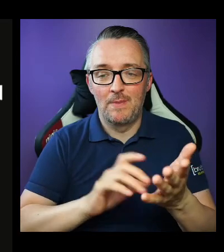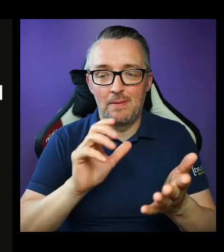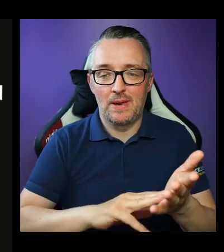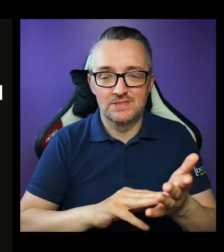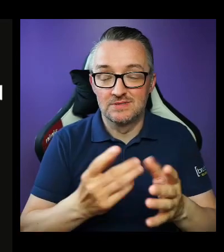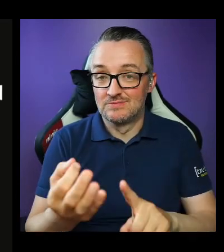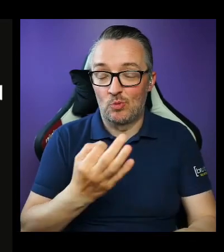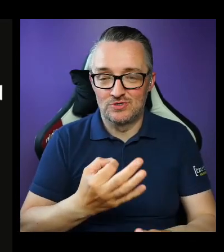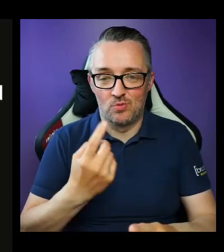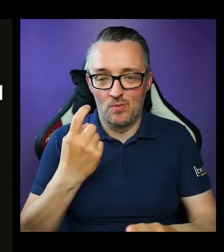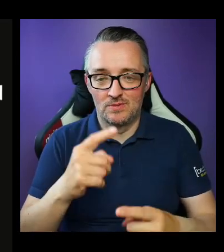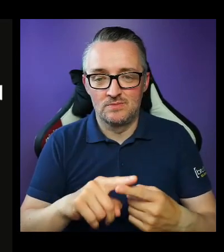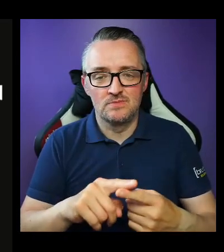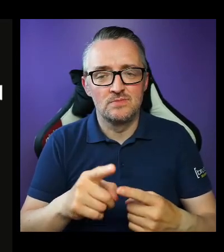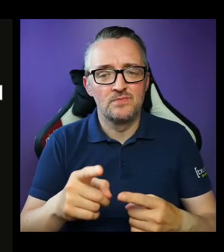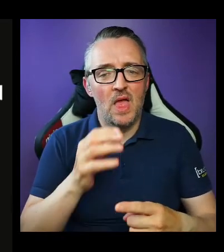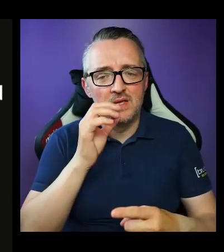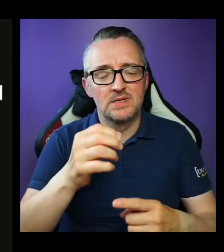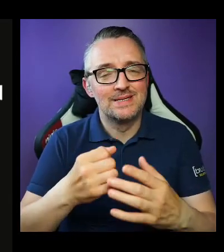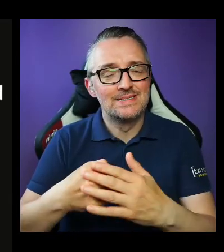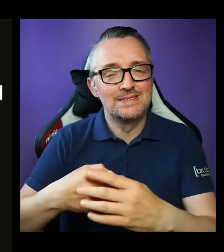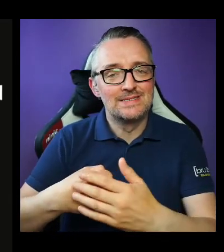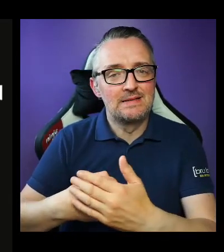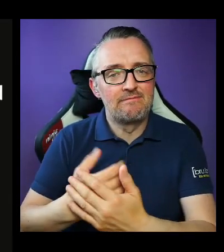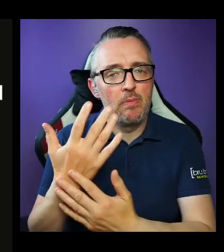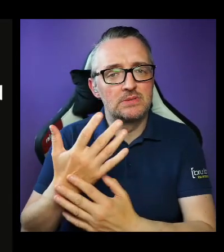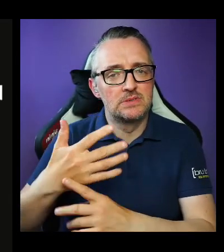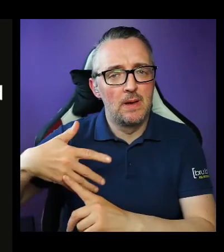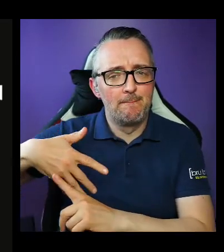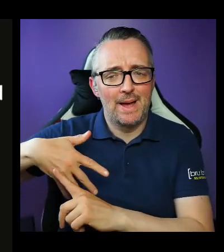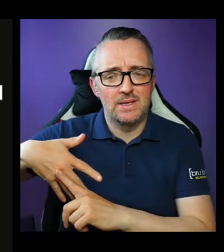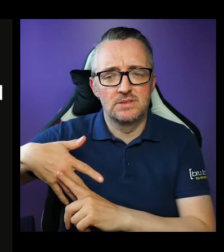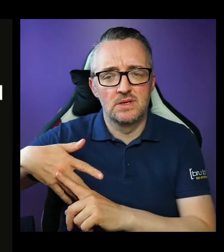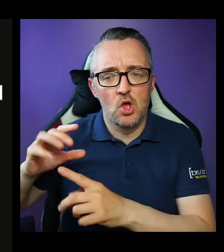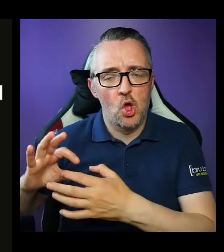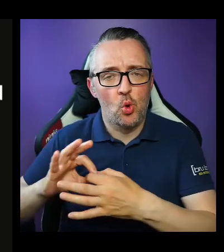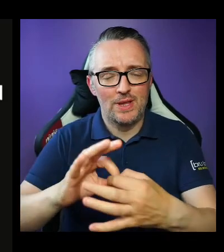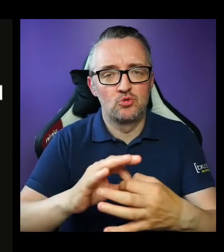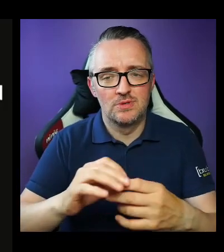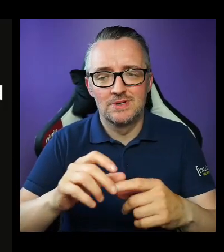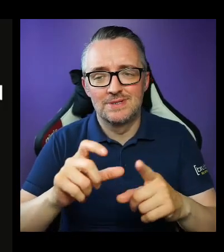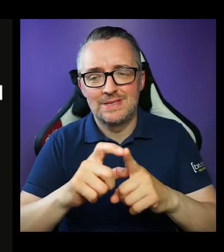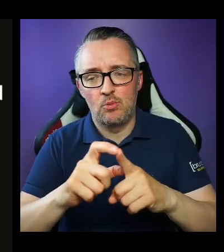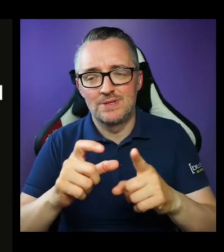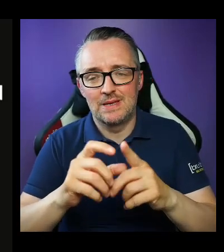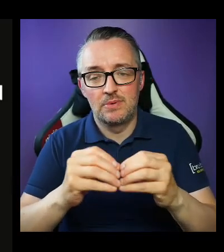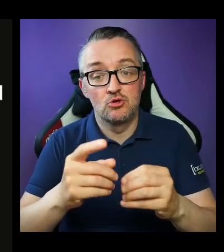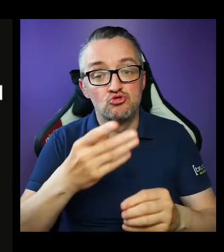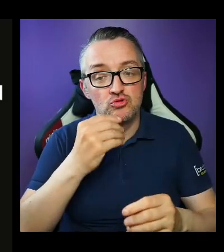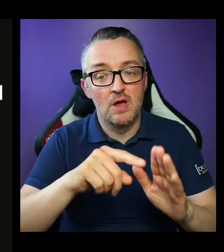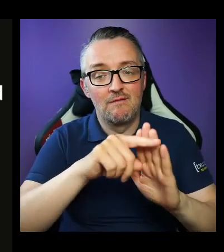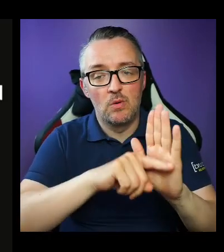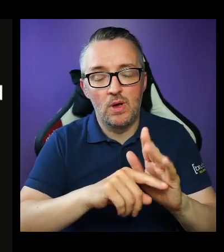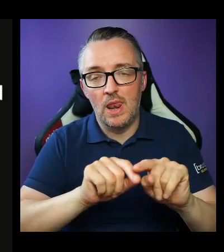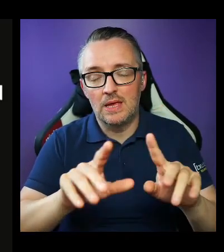another question. What is the development backend that connects to DynamoDB, and do you use a framework like